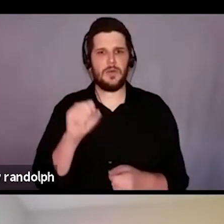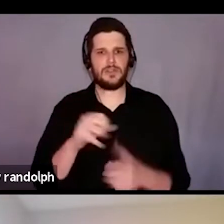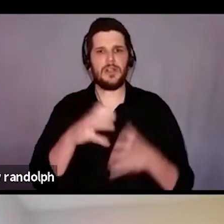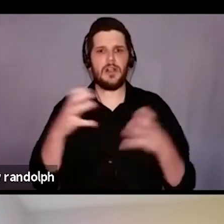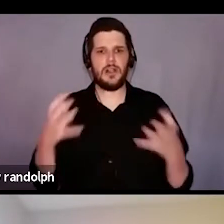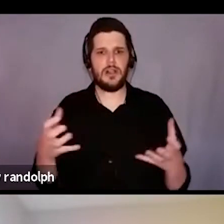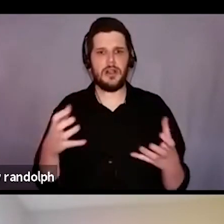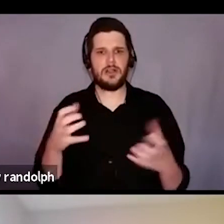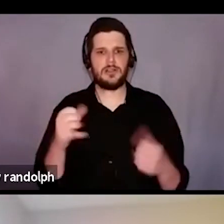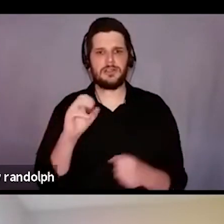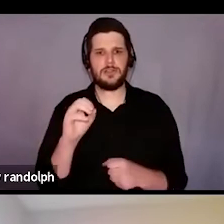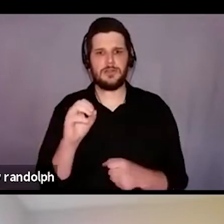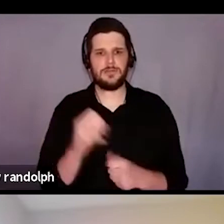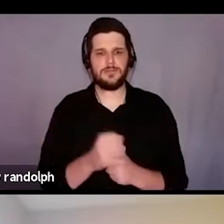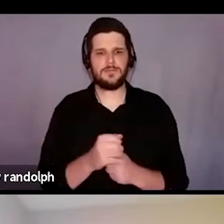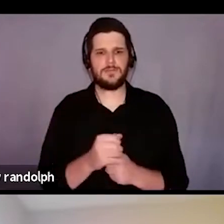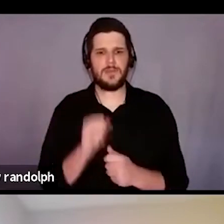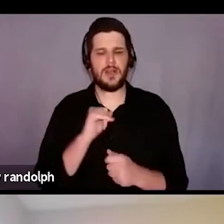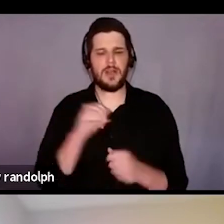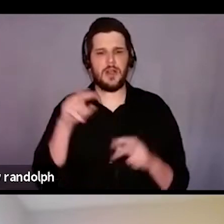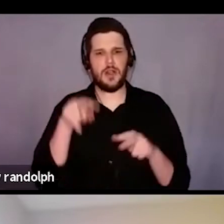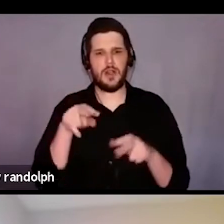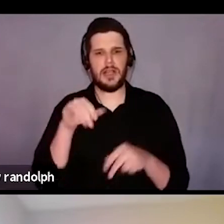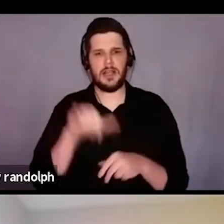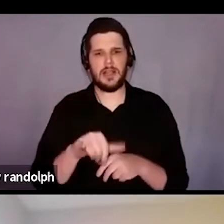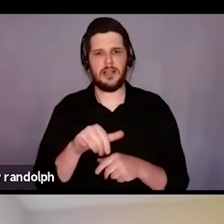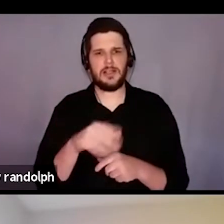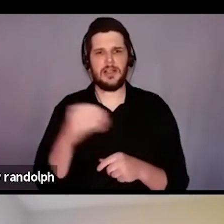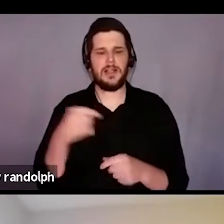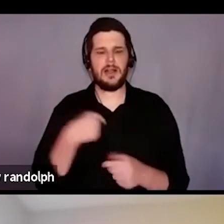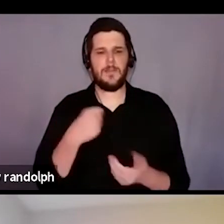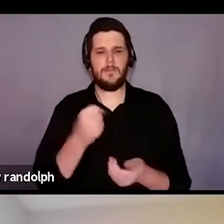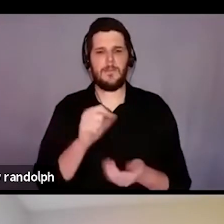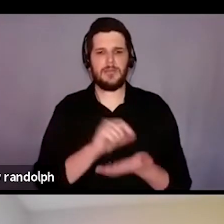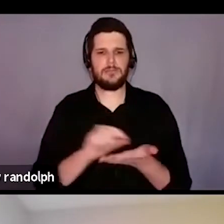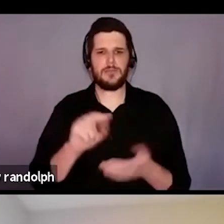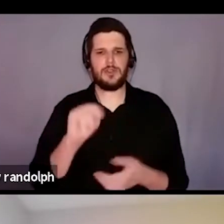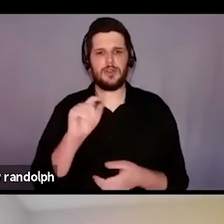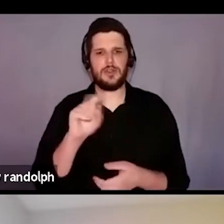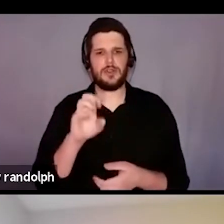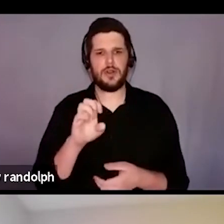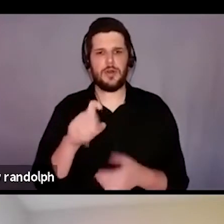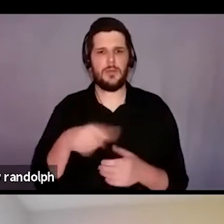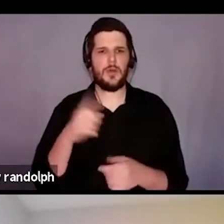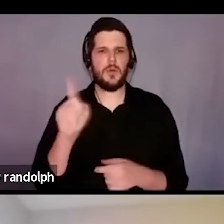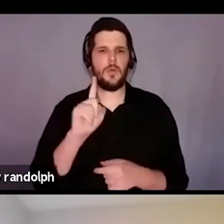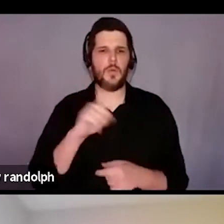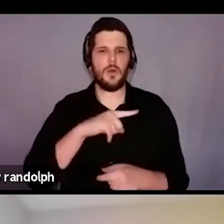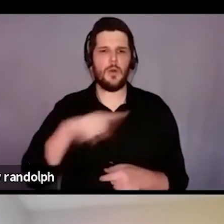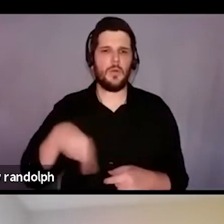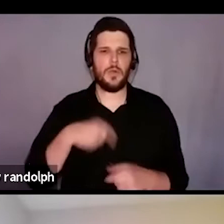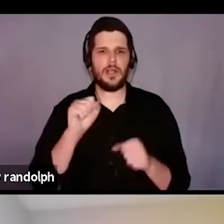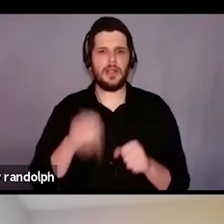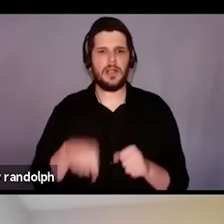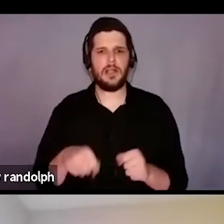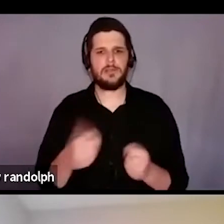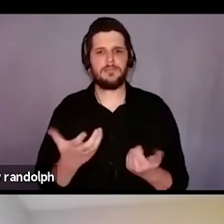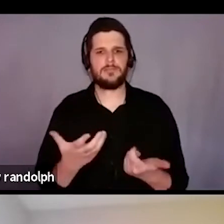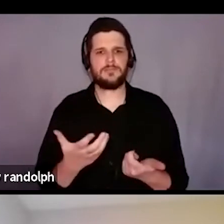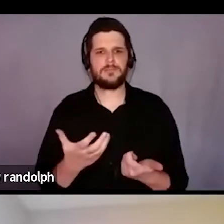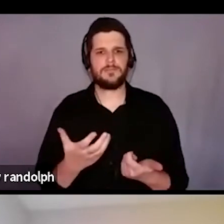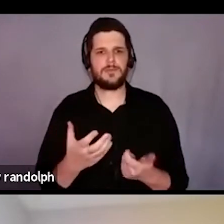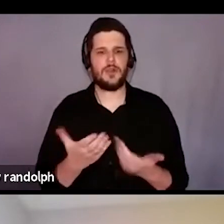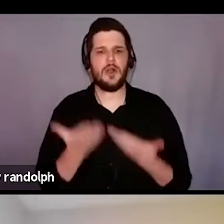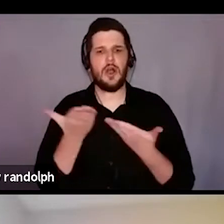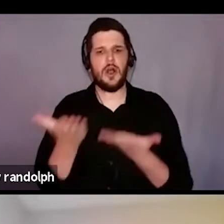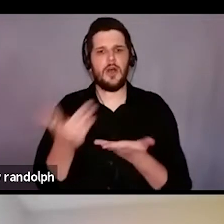So I'll look at this and I'll make a note of where we may be able to offer